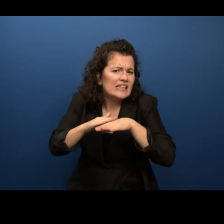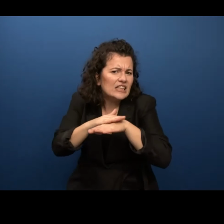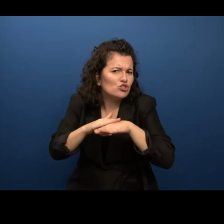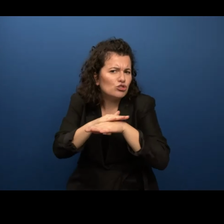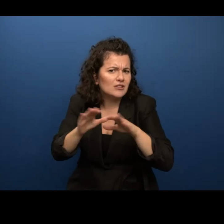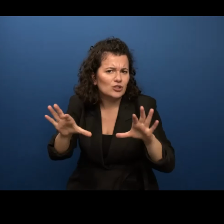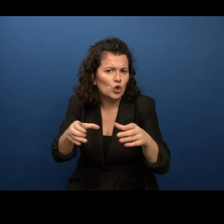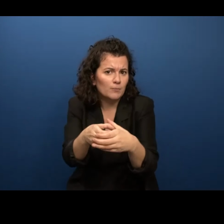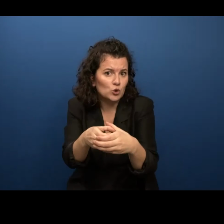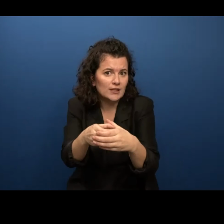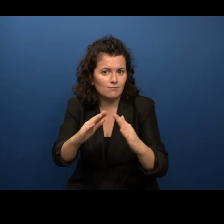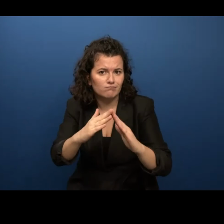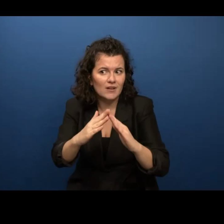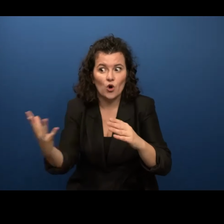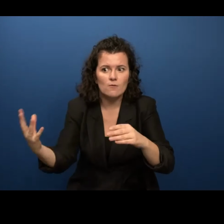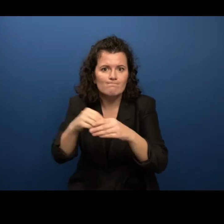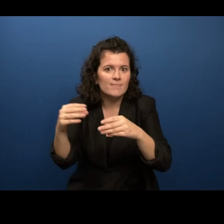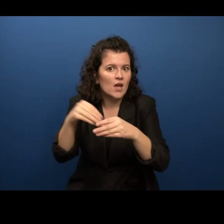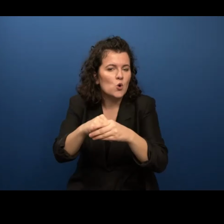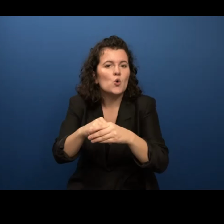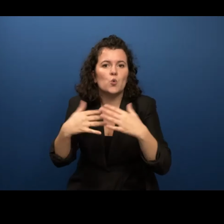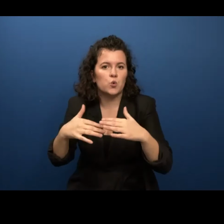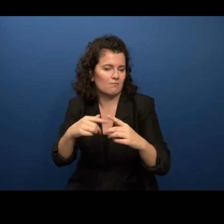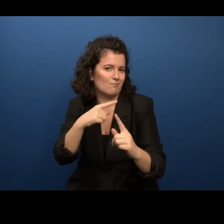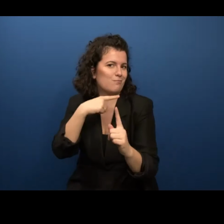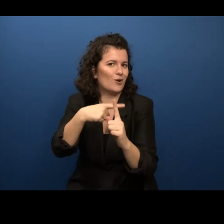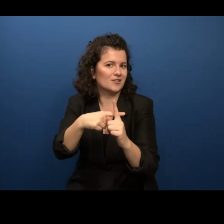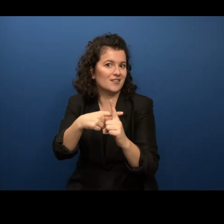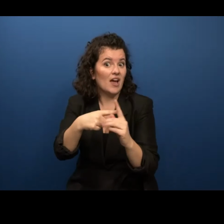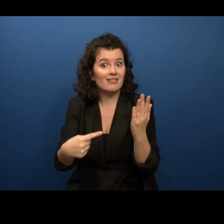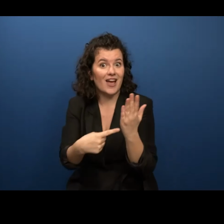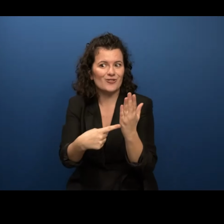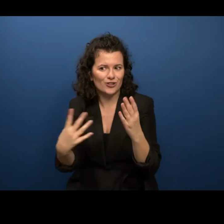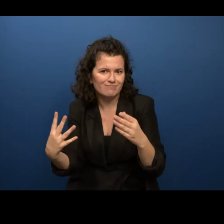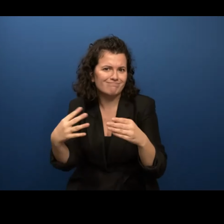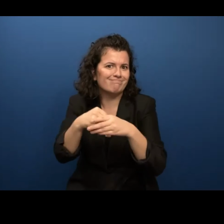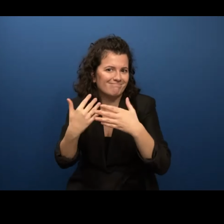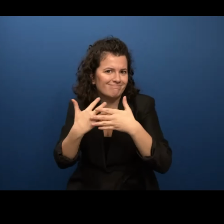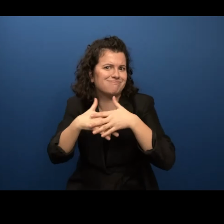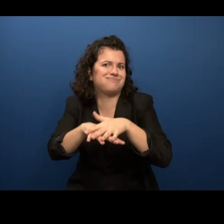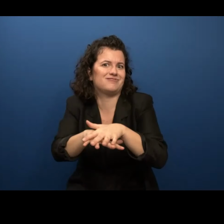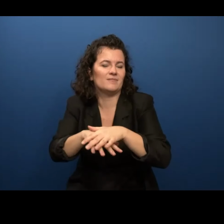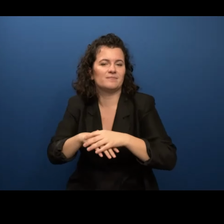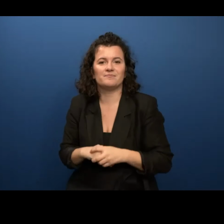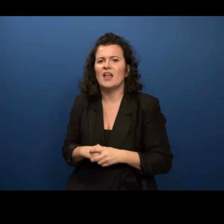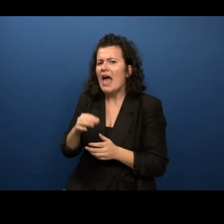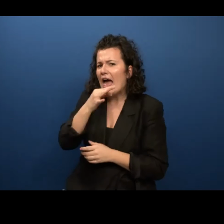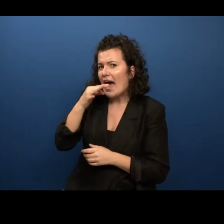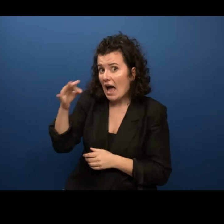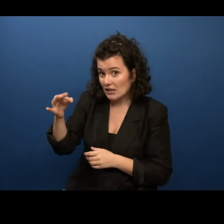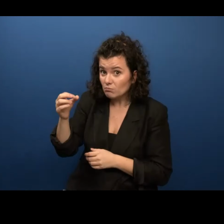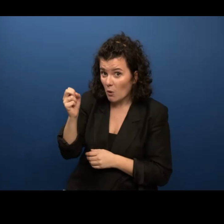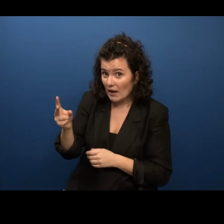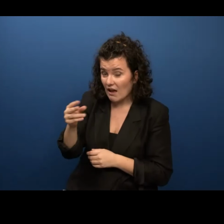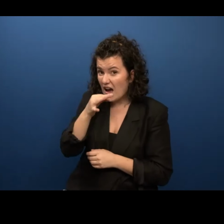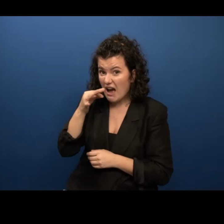real positive sides of technology. I would like to ask you a question, if that's okay, Christine. Can